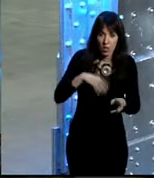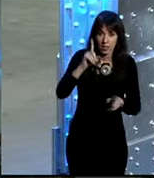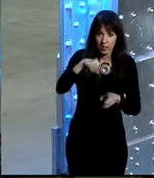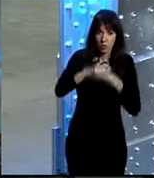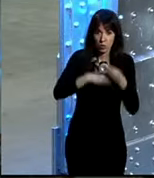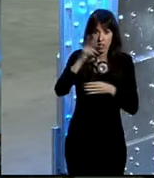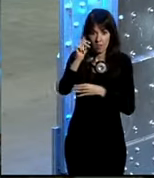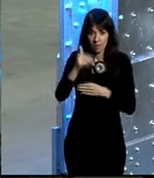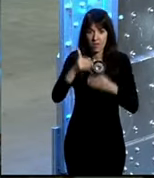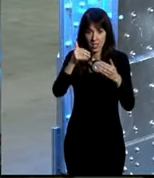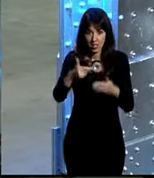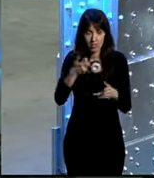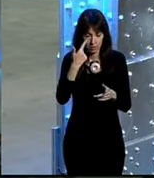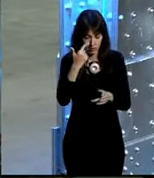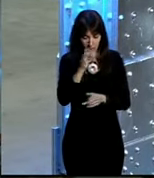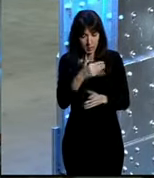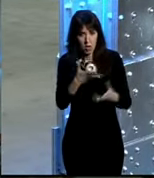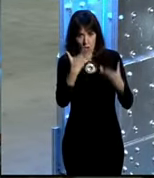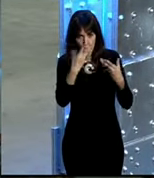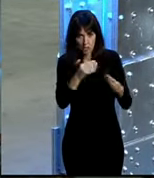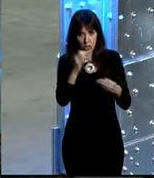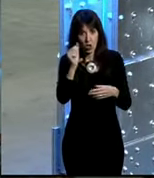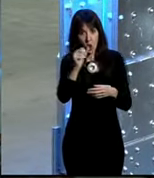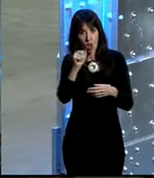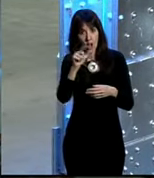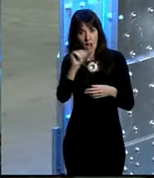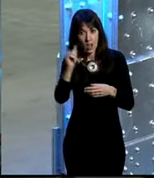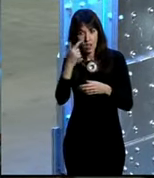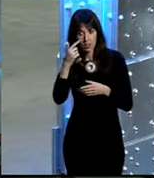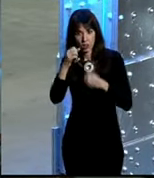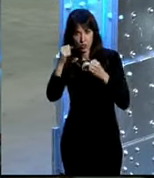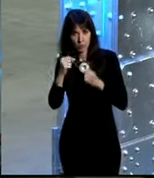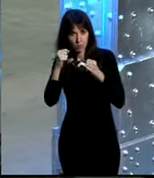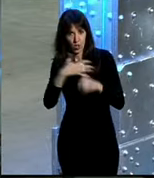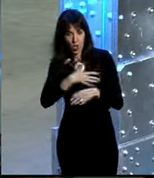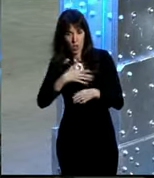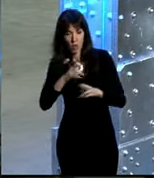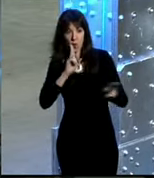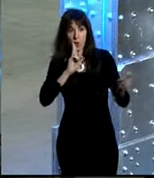be here on Friday, and he will be able to answer this question.